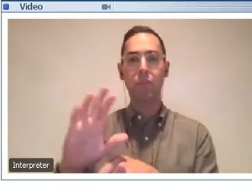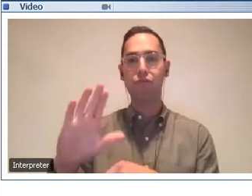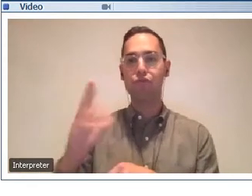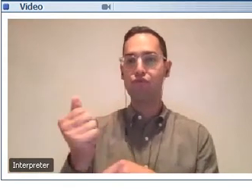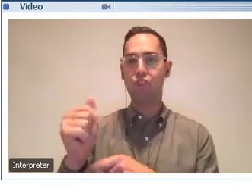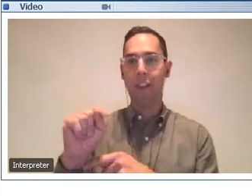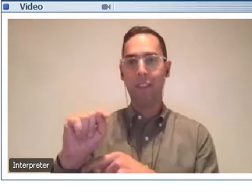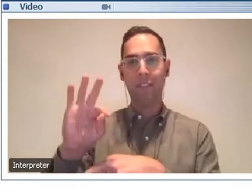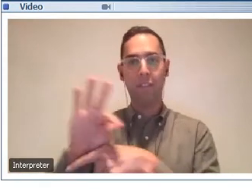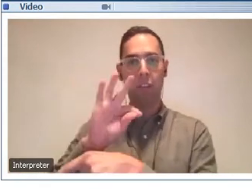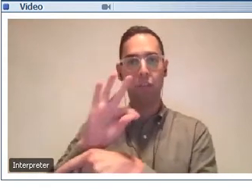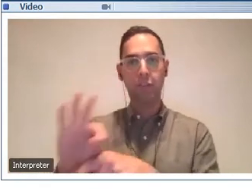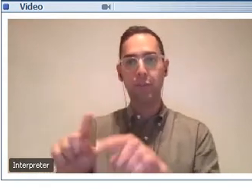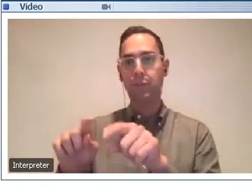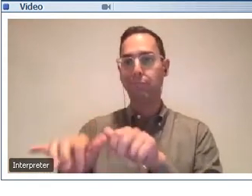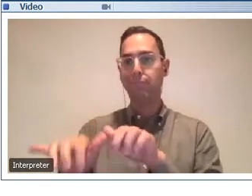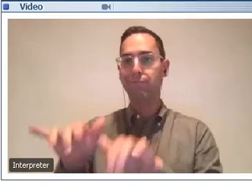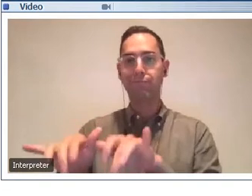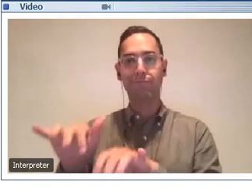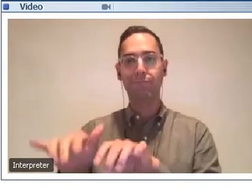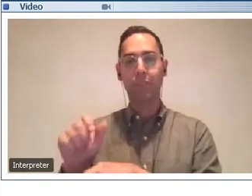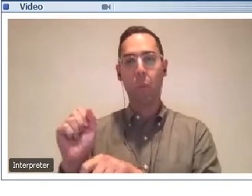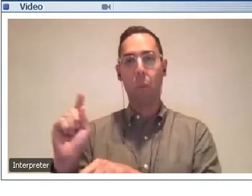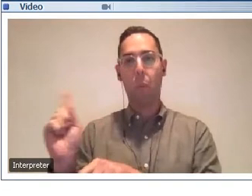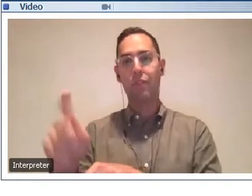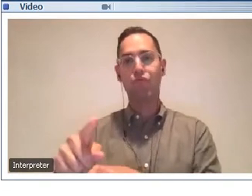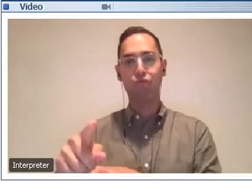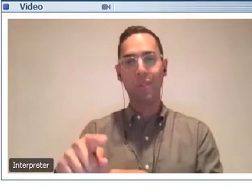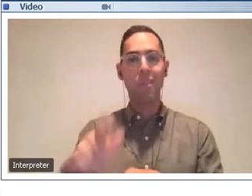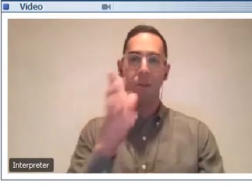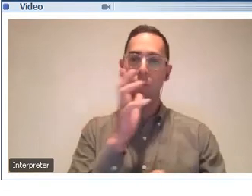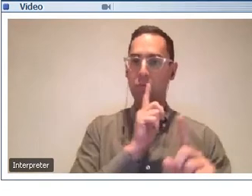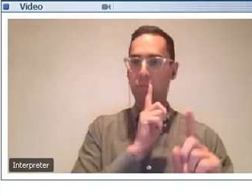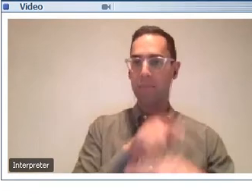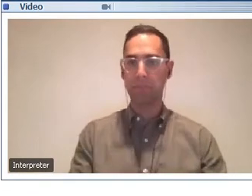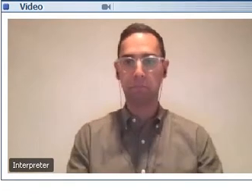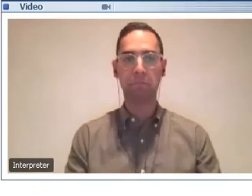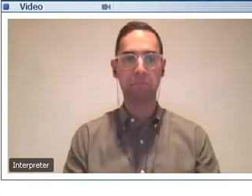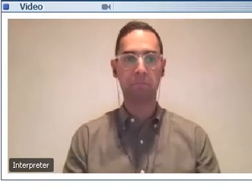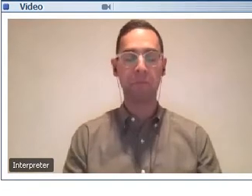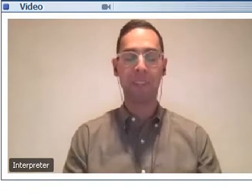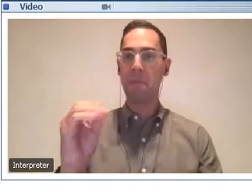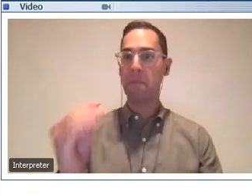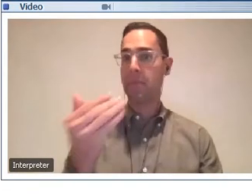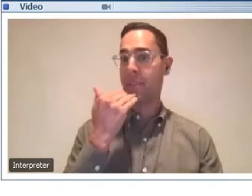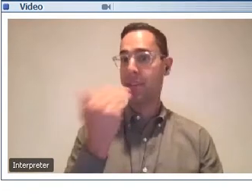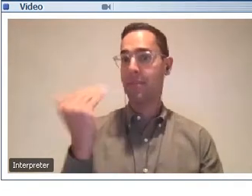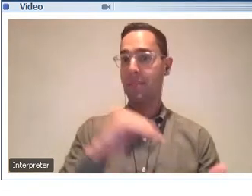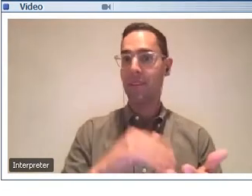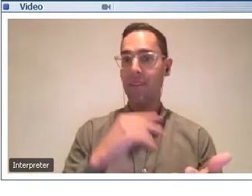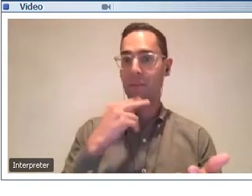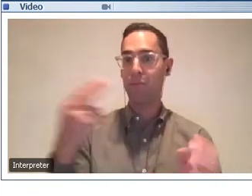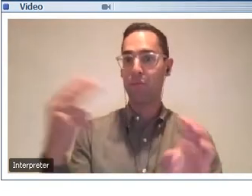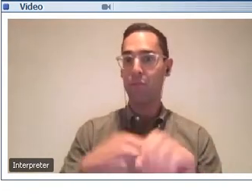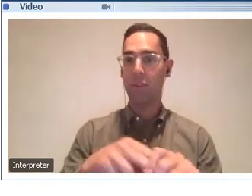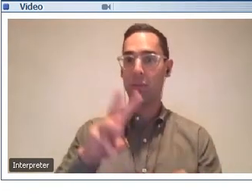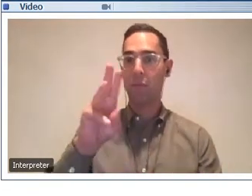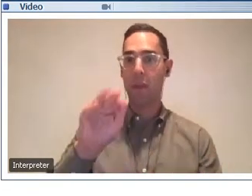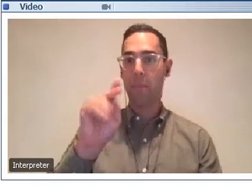may have during the Q&A at the end. So with that, thank you so much again for joining today's webinar, and I'm going to hand it over to